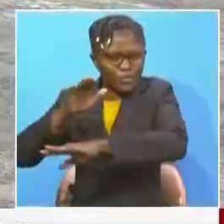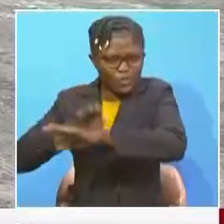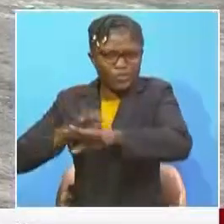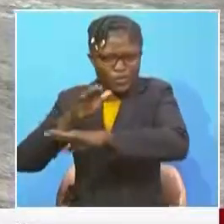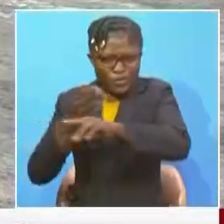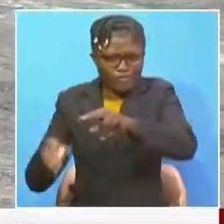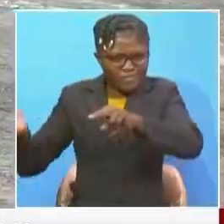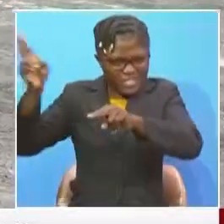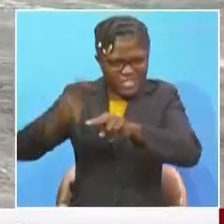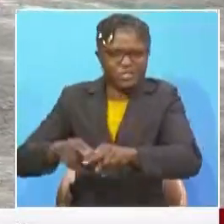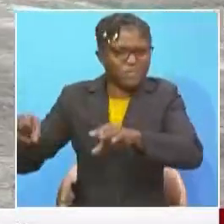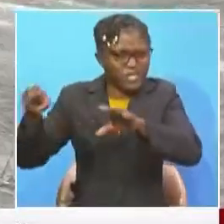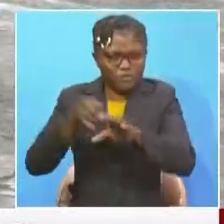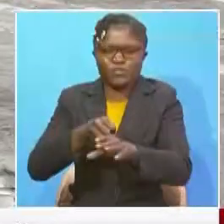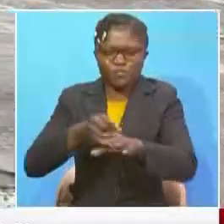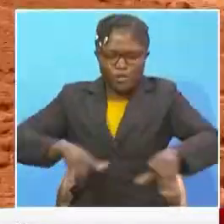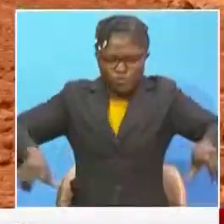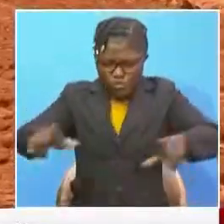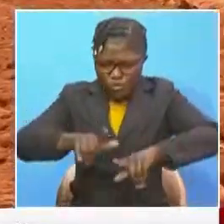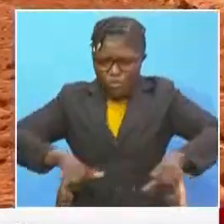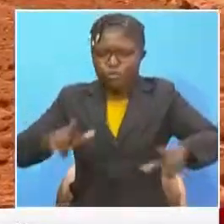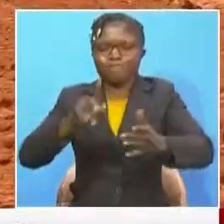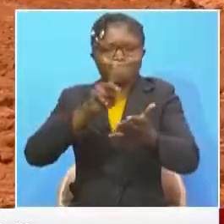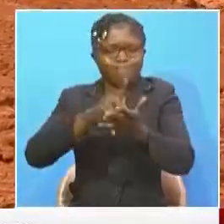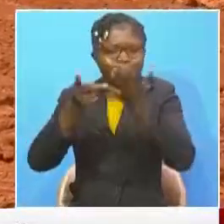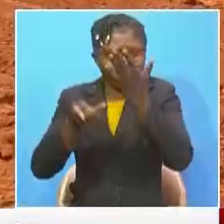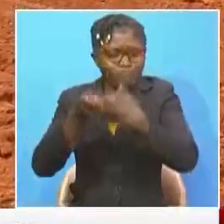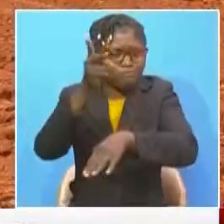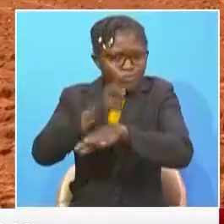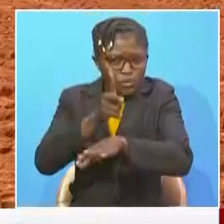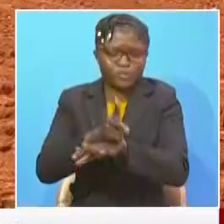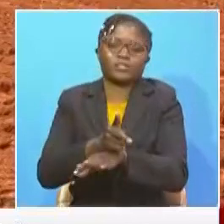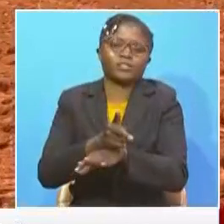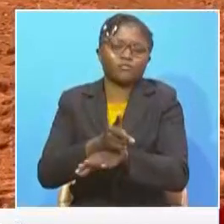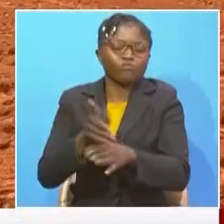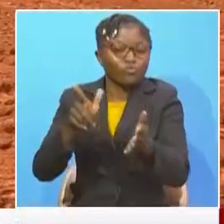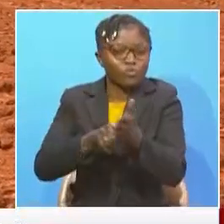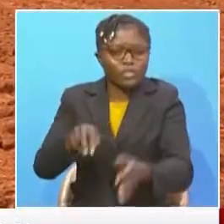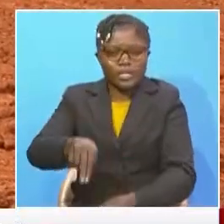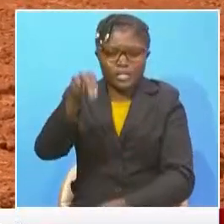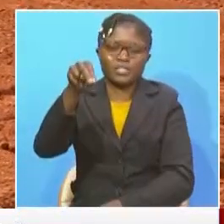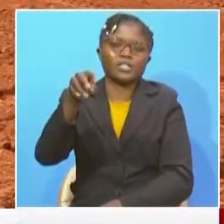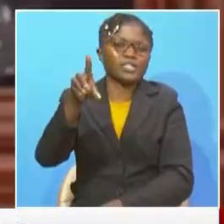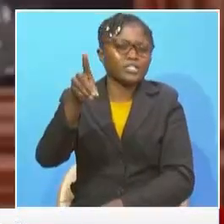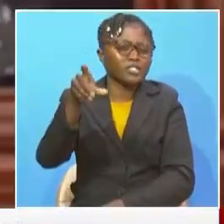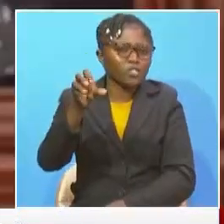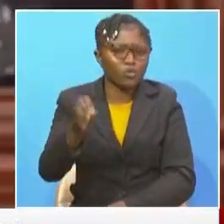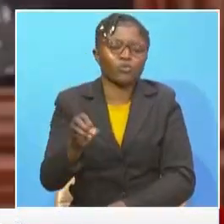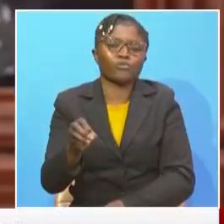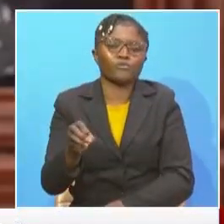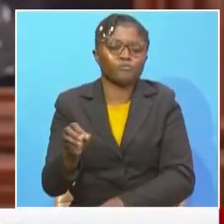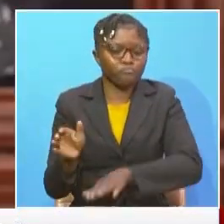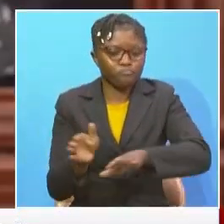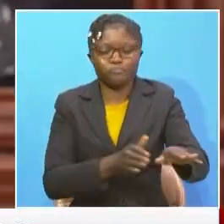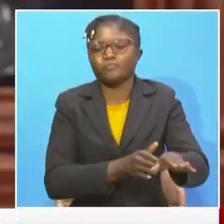increased involvement of local contractors in projects of such magnitude as the Lusaka-Ndola dual carriageway. This project is